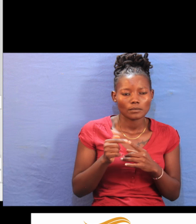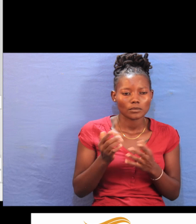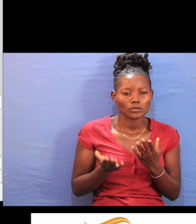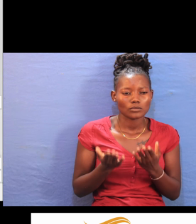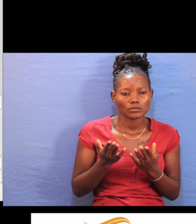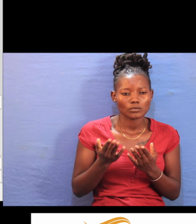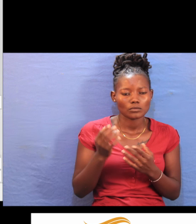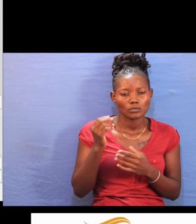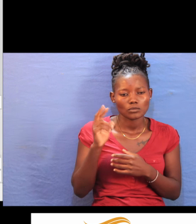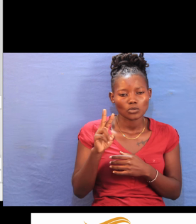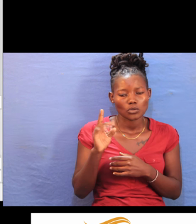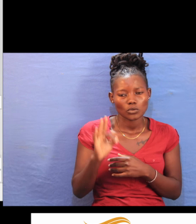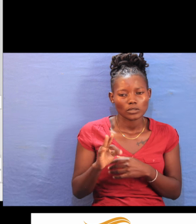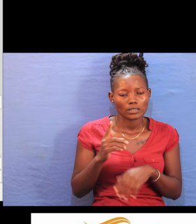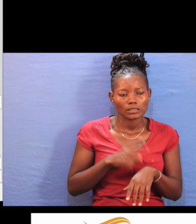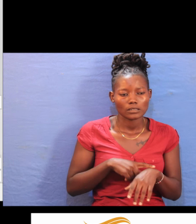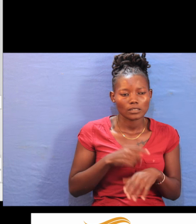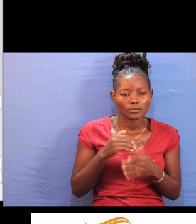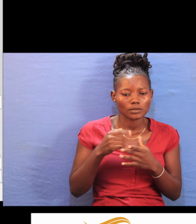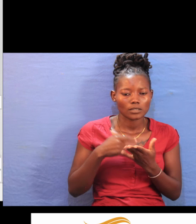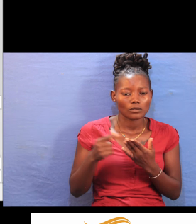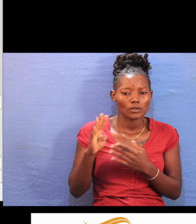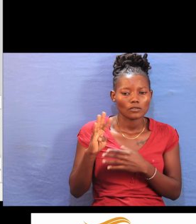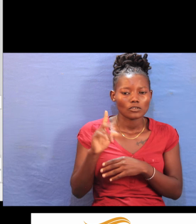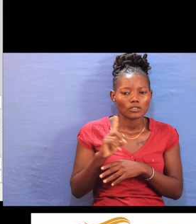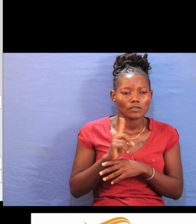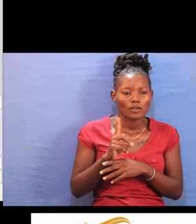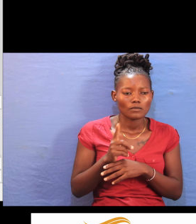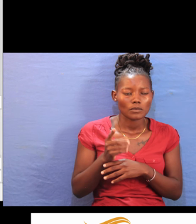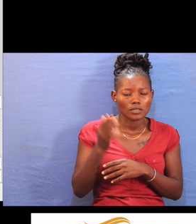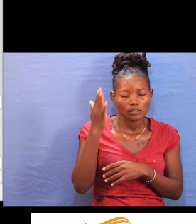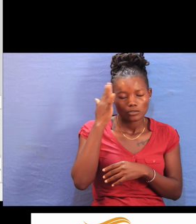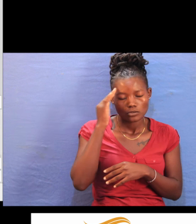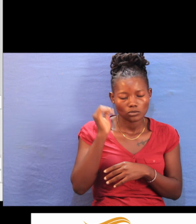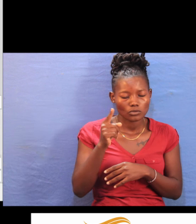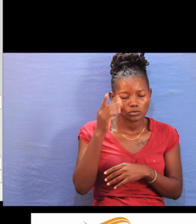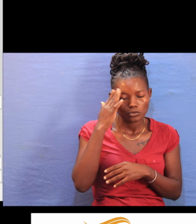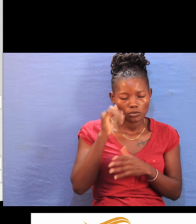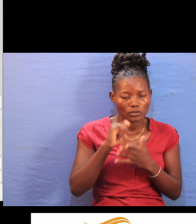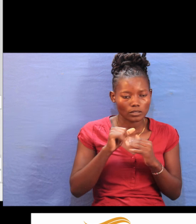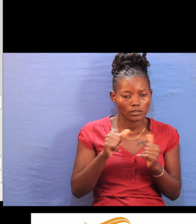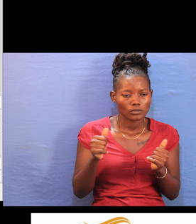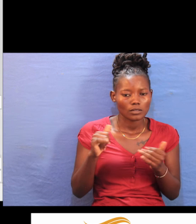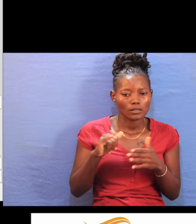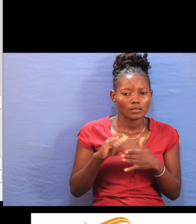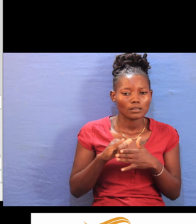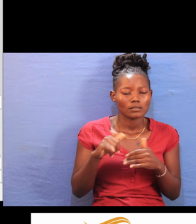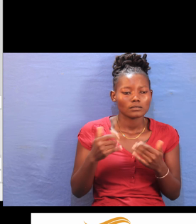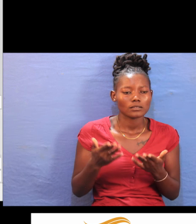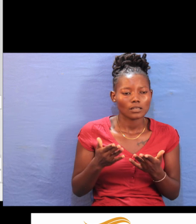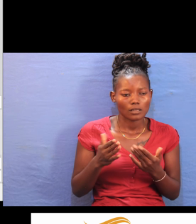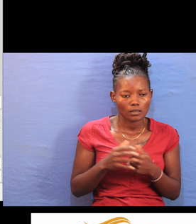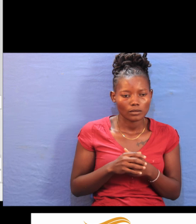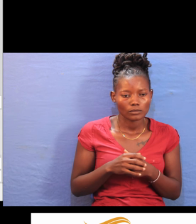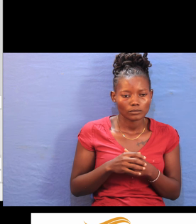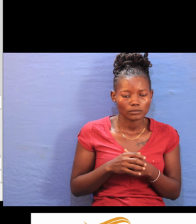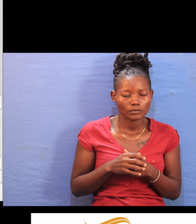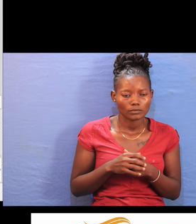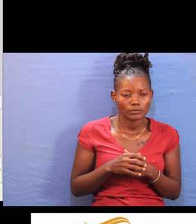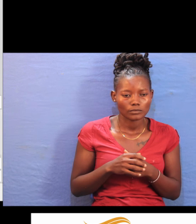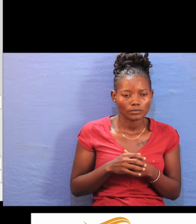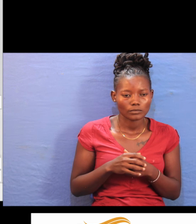compete in local competitions? Nothing wrong with that, to want to compete in local competitions, but